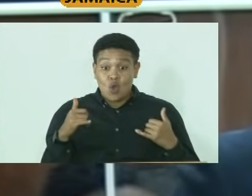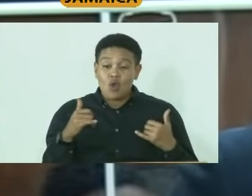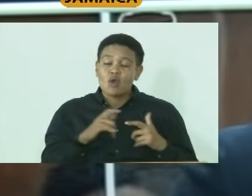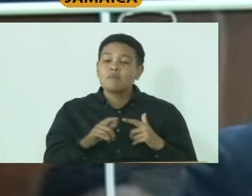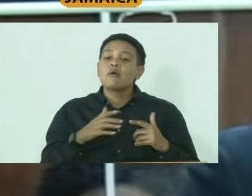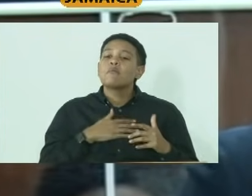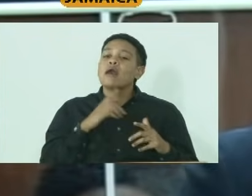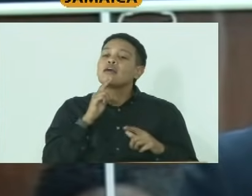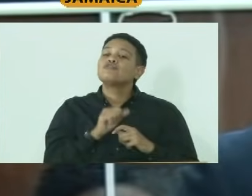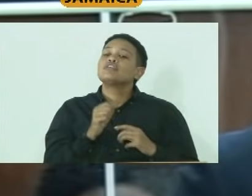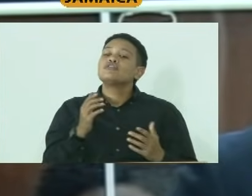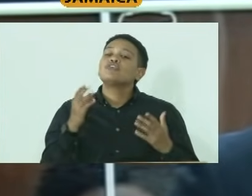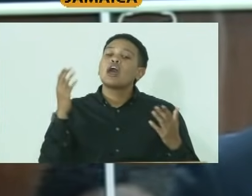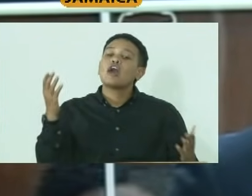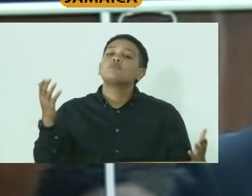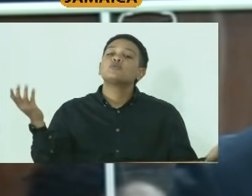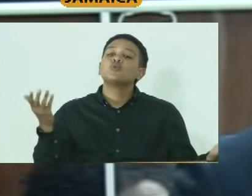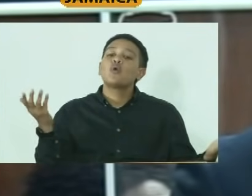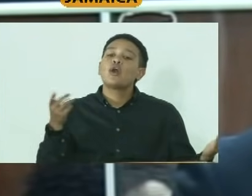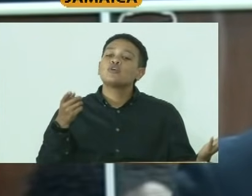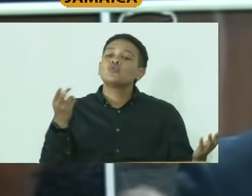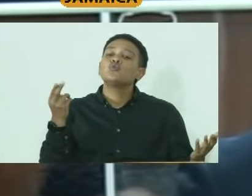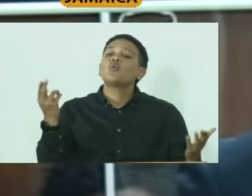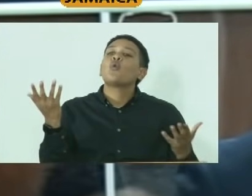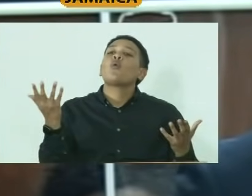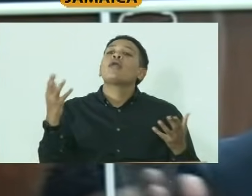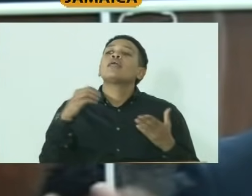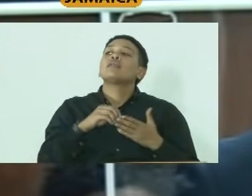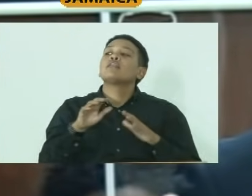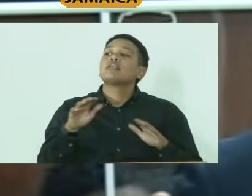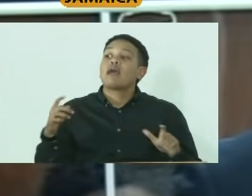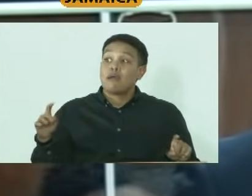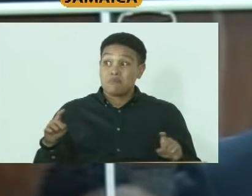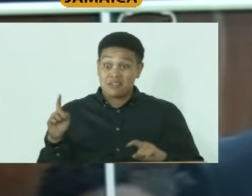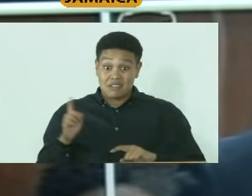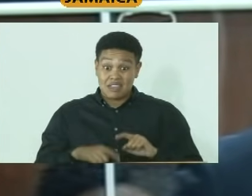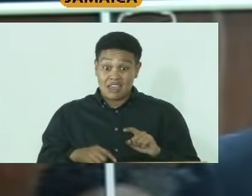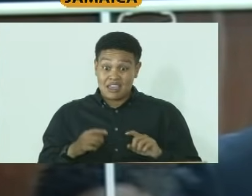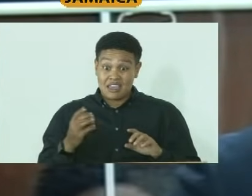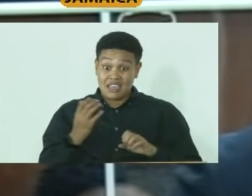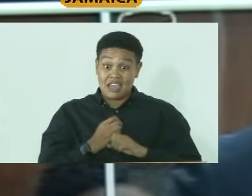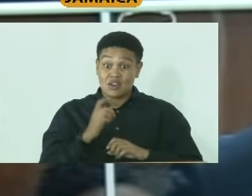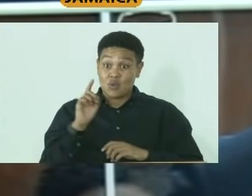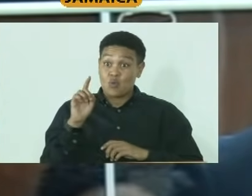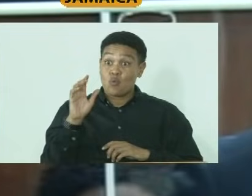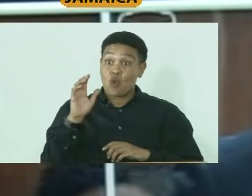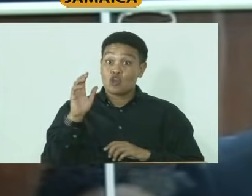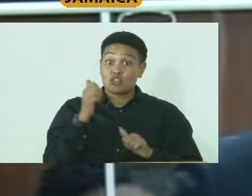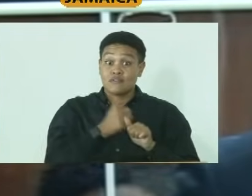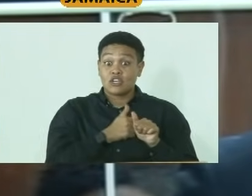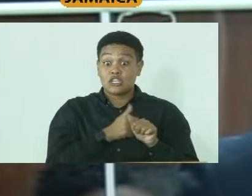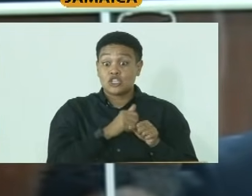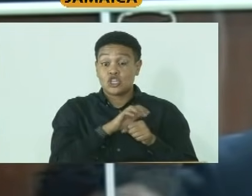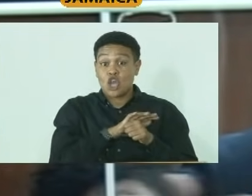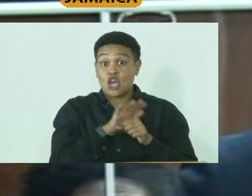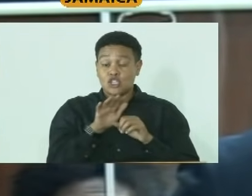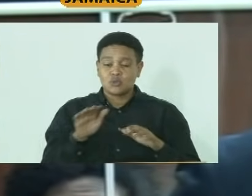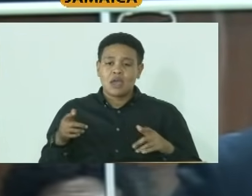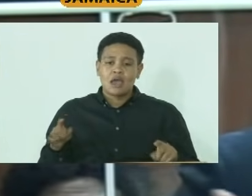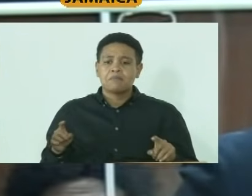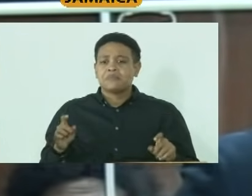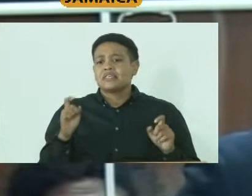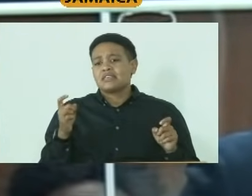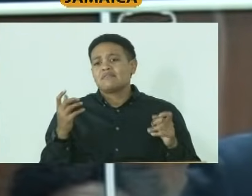but my recommendation would be to use what is in the pool, even if you can't get to 100 per constituency, to give